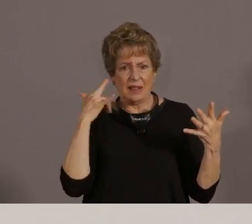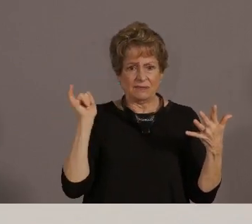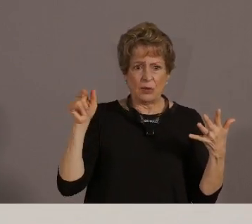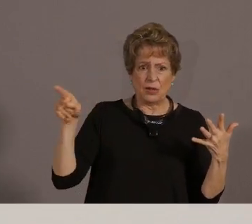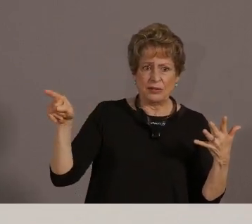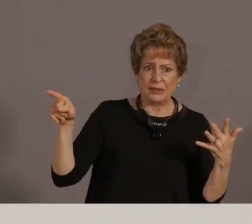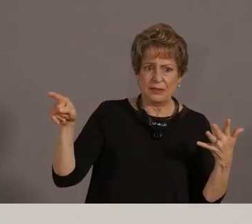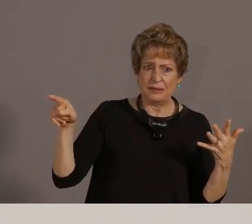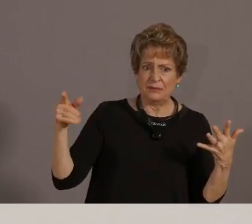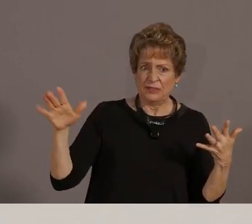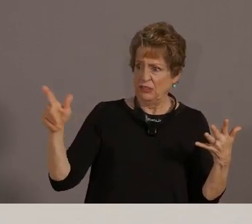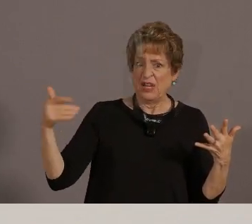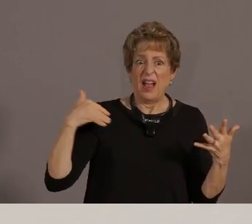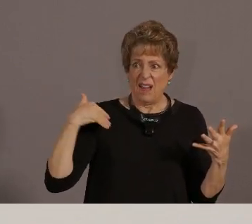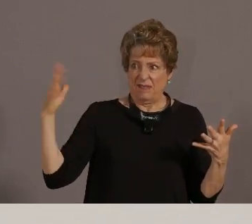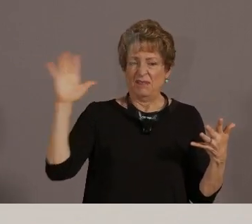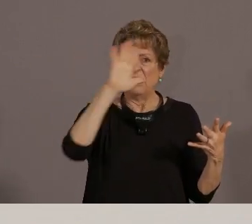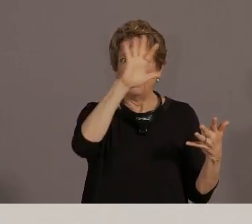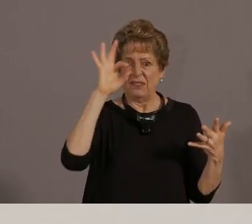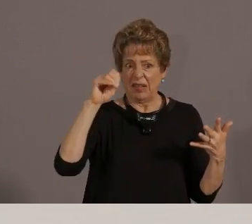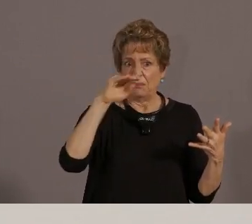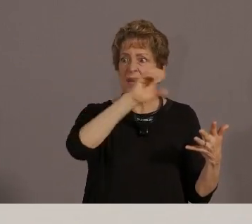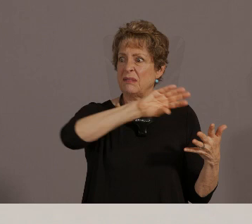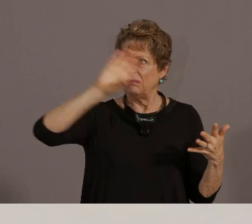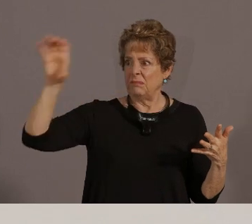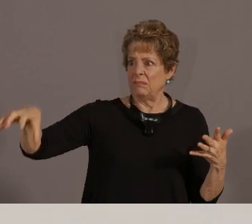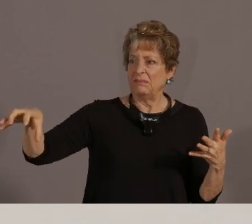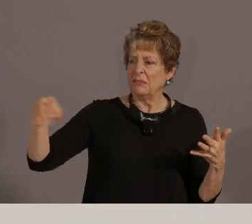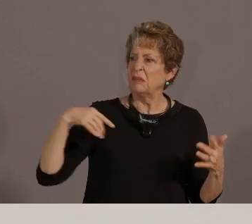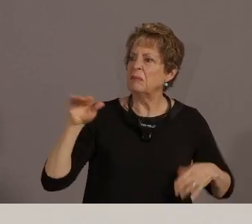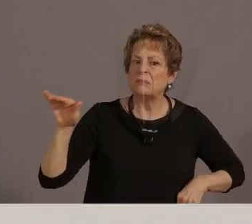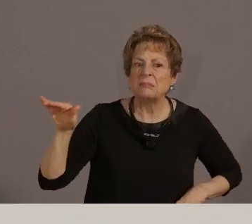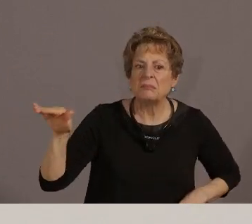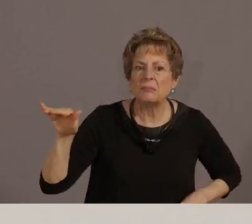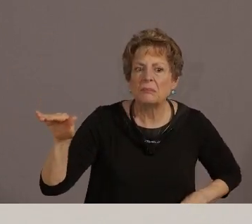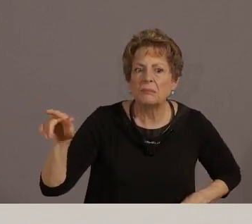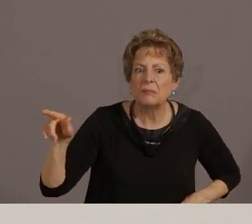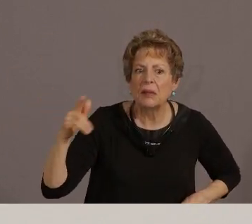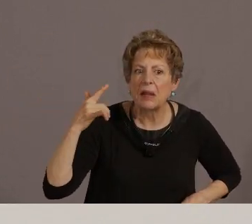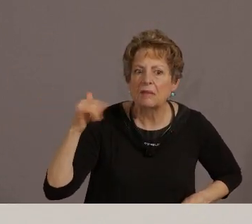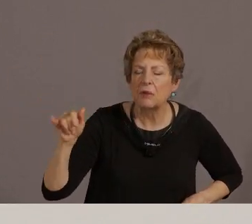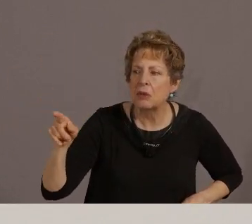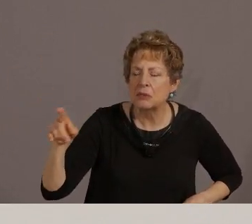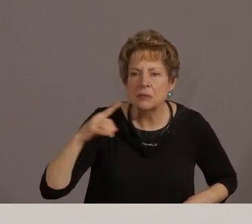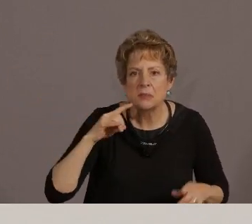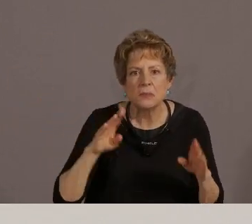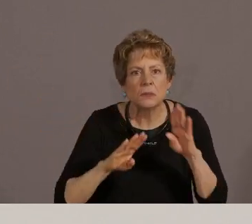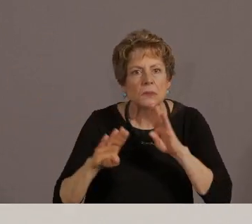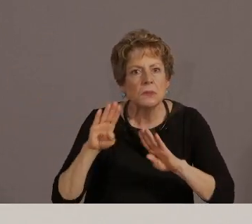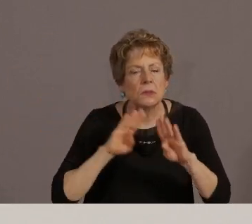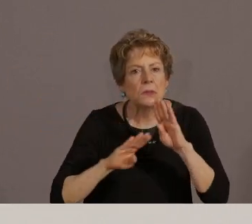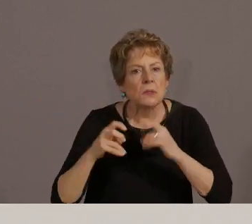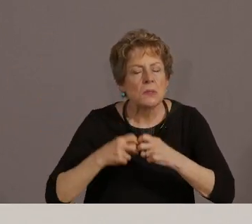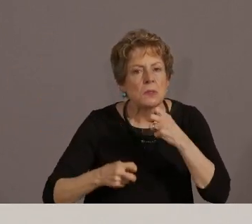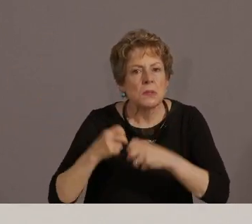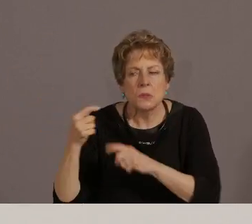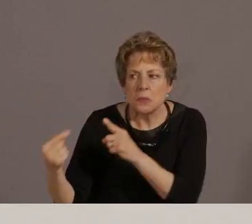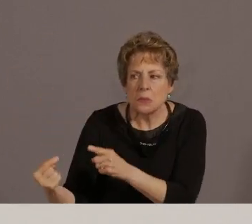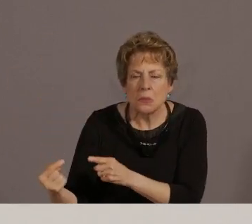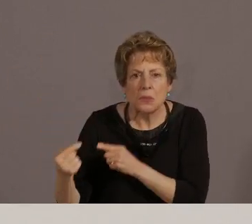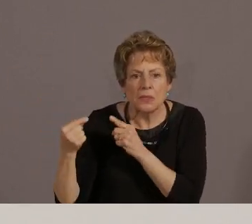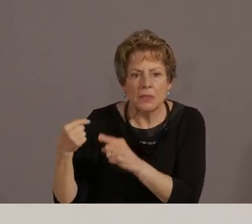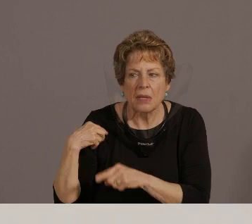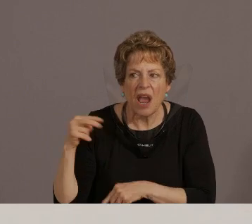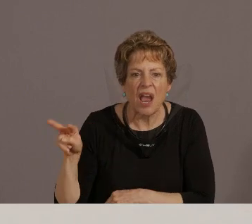been doing a great job at our sites, and they still needed us to be able to staff it, to provide the